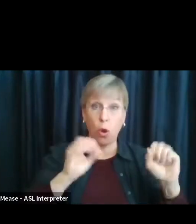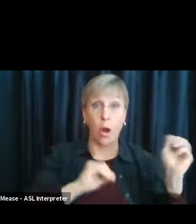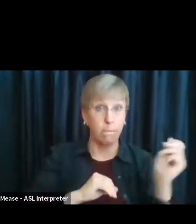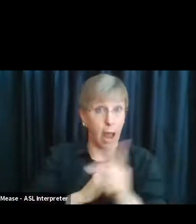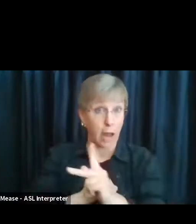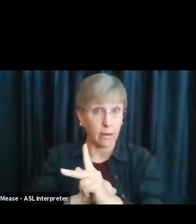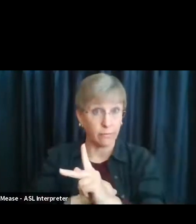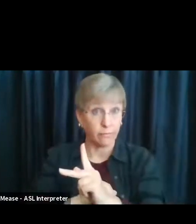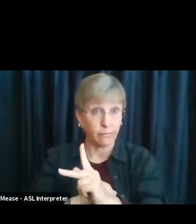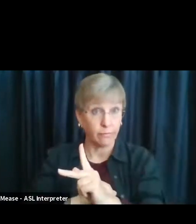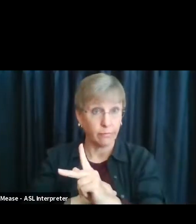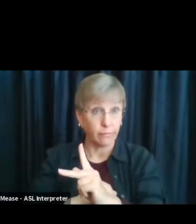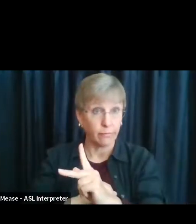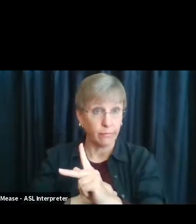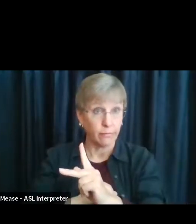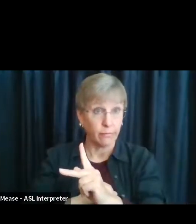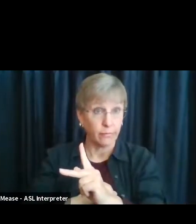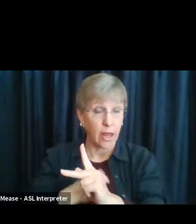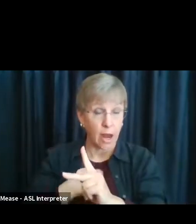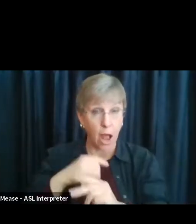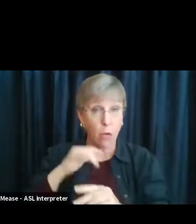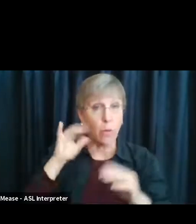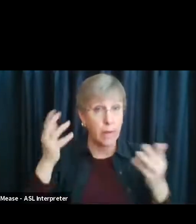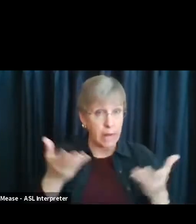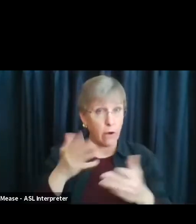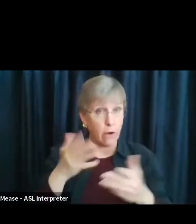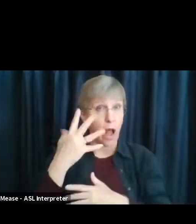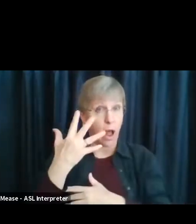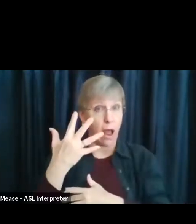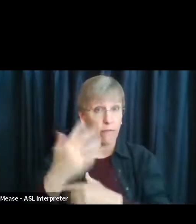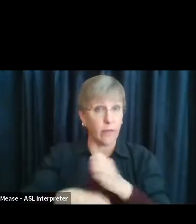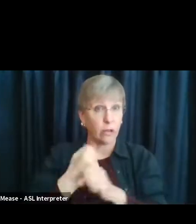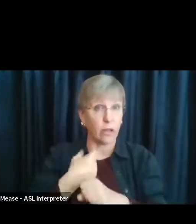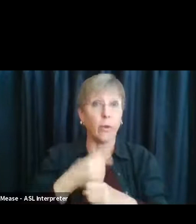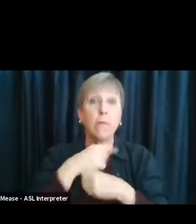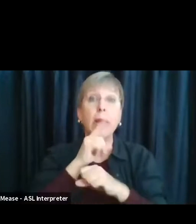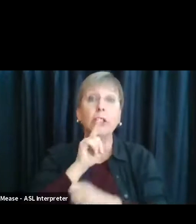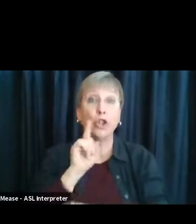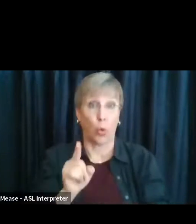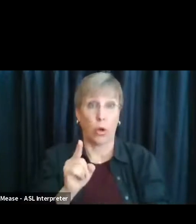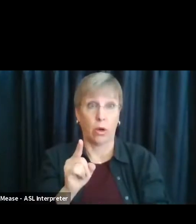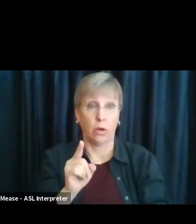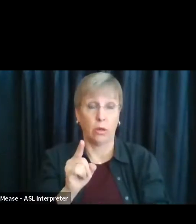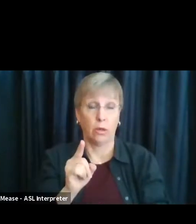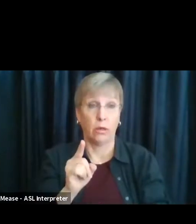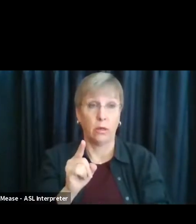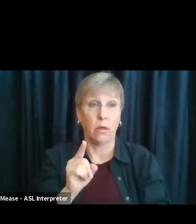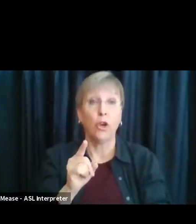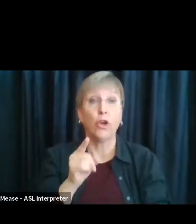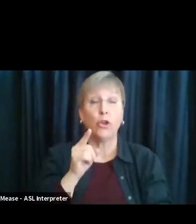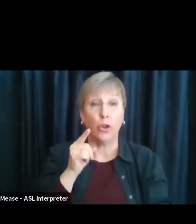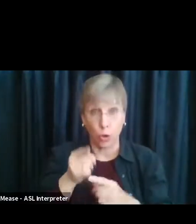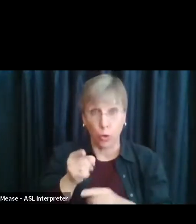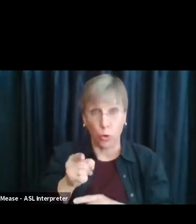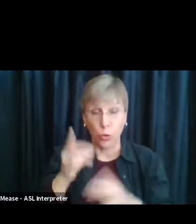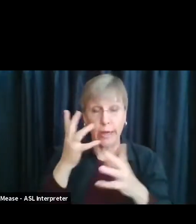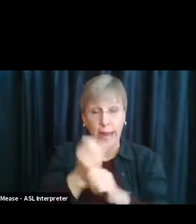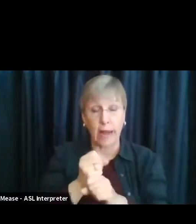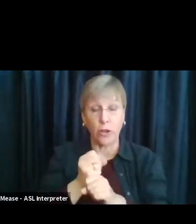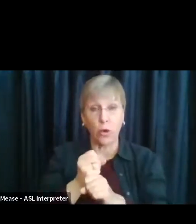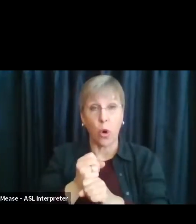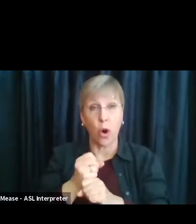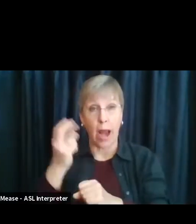and I'm going to stay for 5 years. So I'm going to make sure you can get your heritage back in the next 5